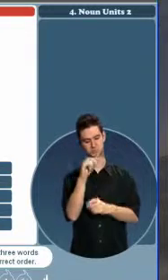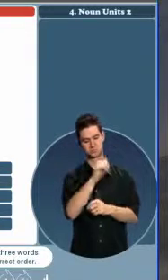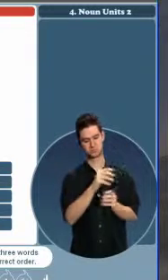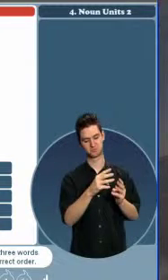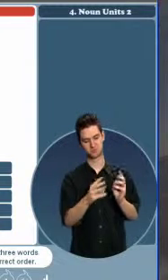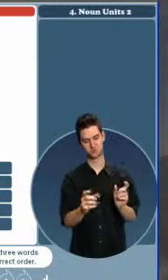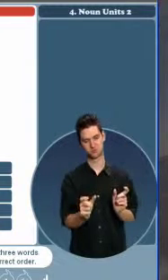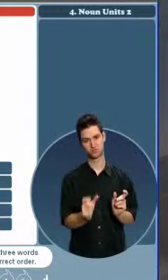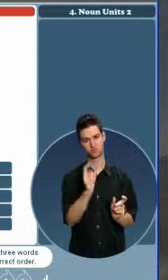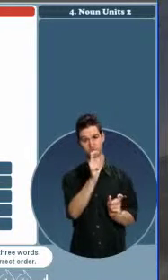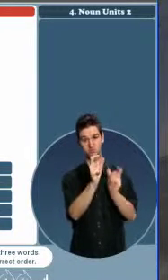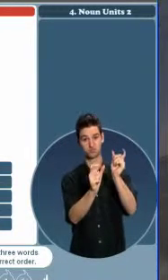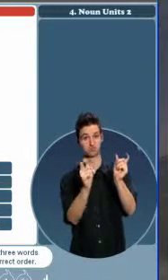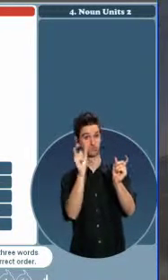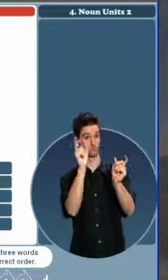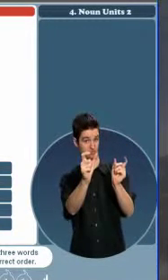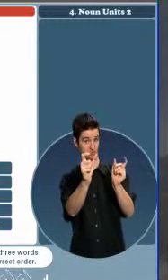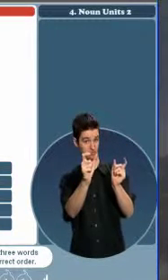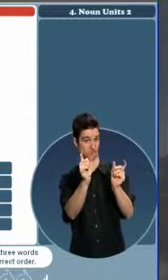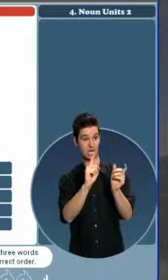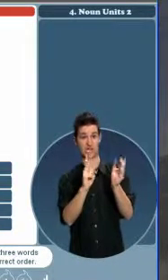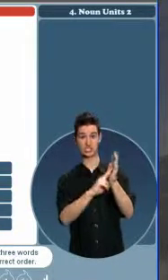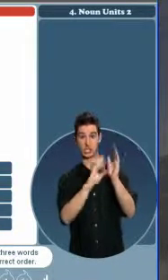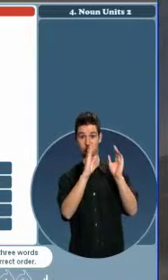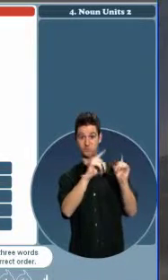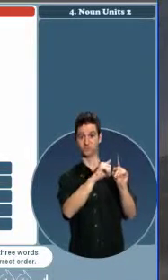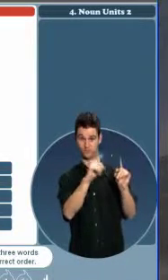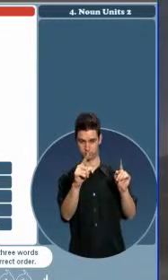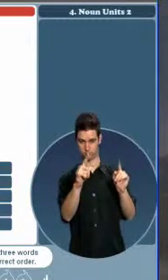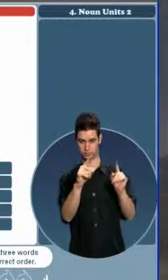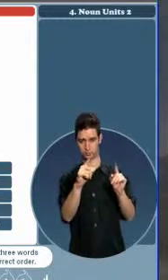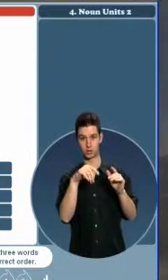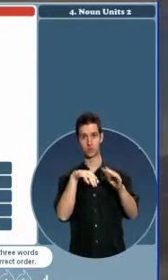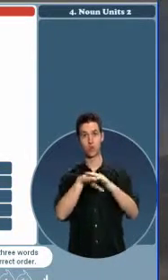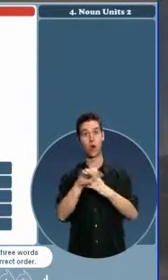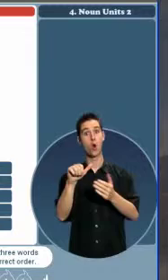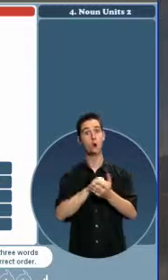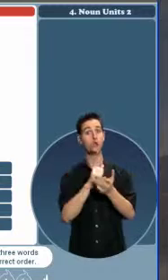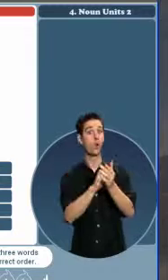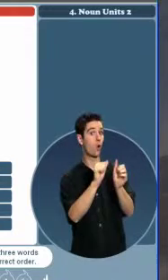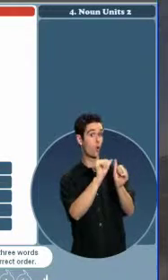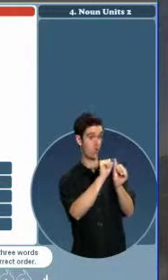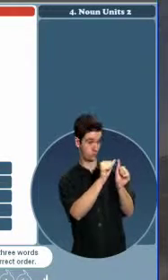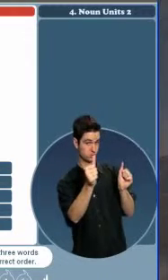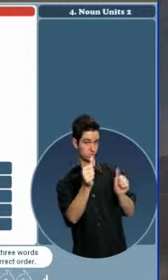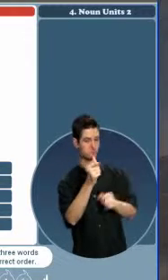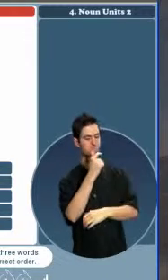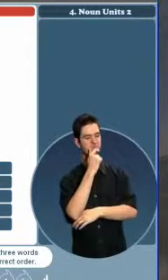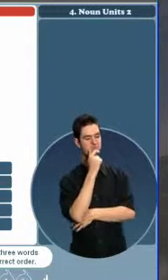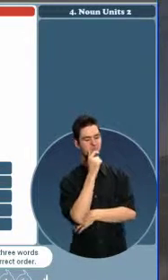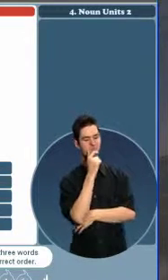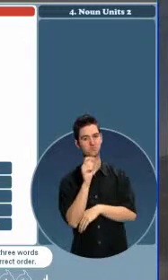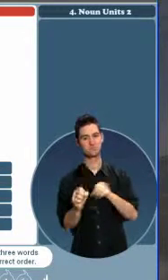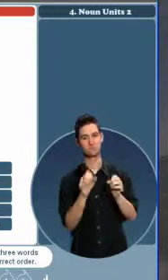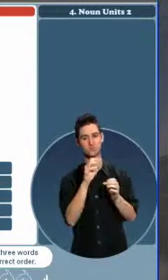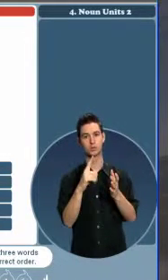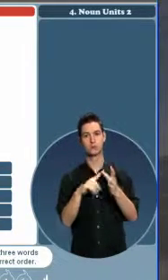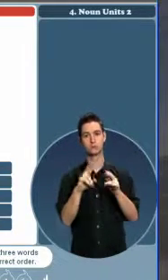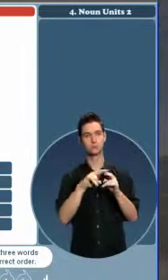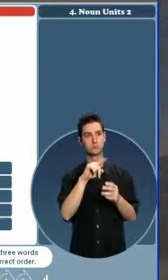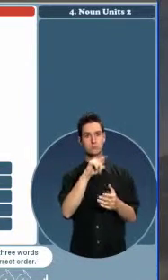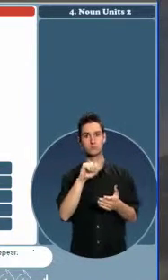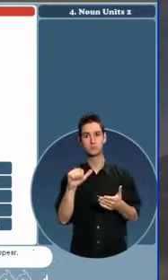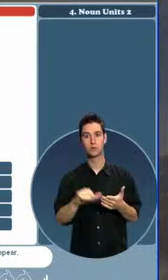picture. Then select 3 words and place them in the noun unit spaces in the correct order.